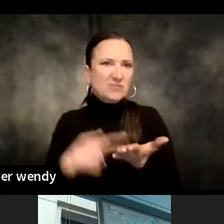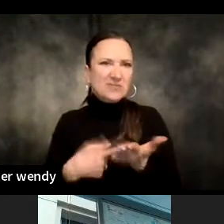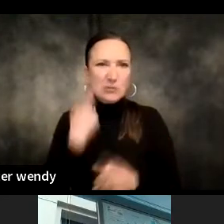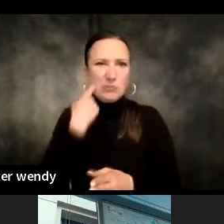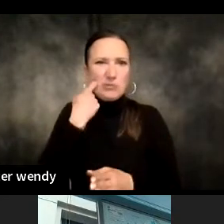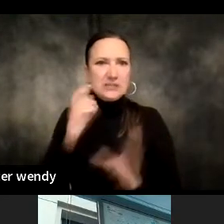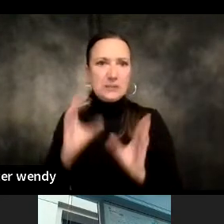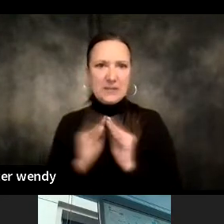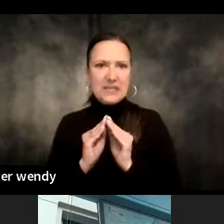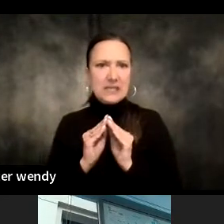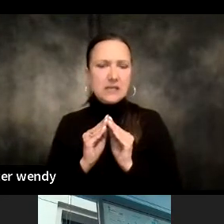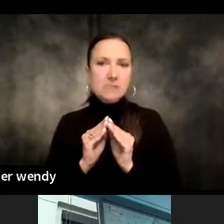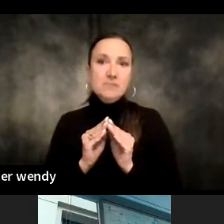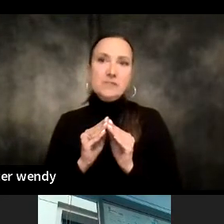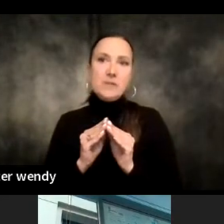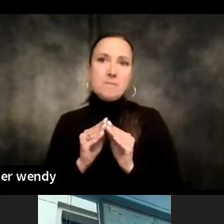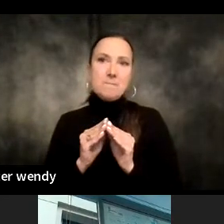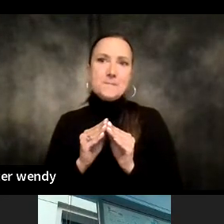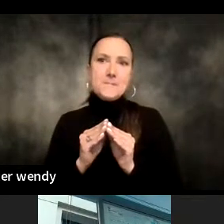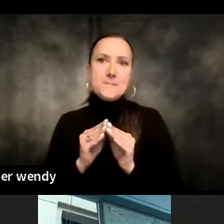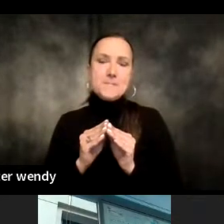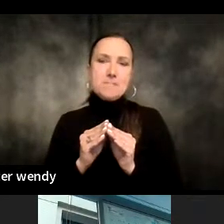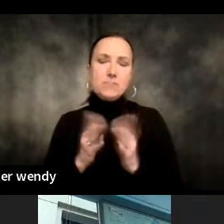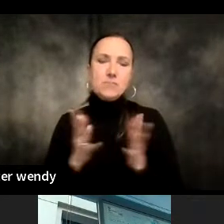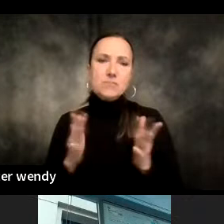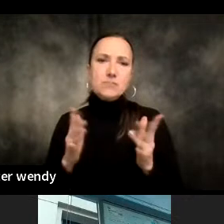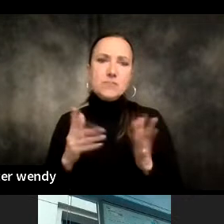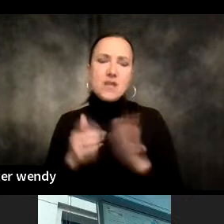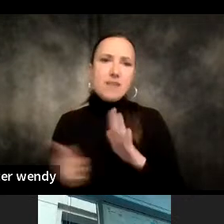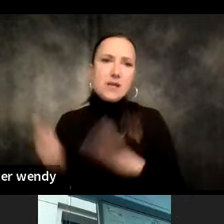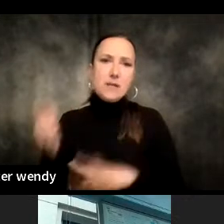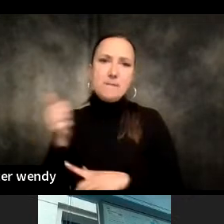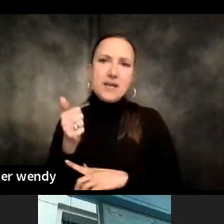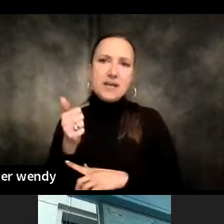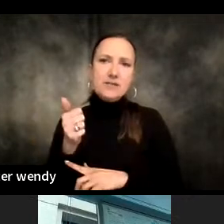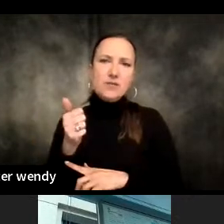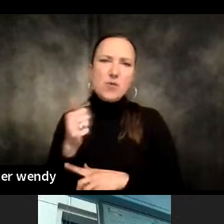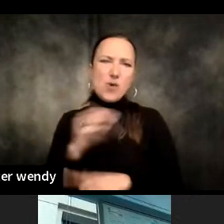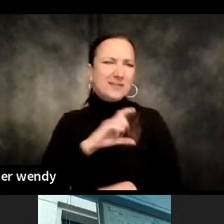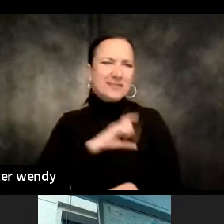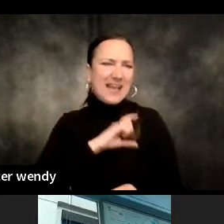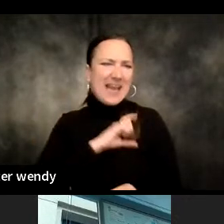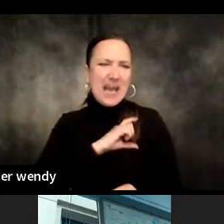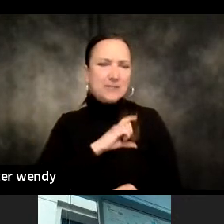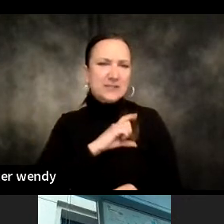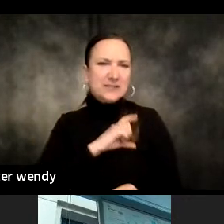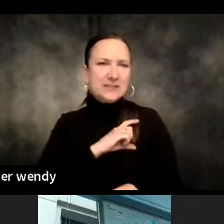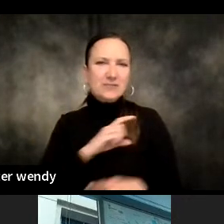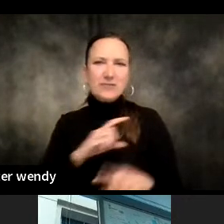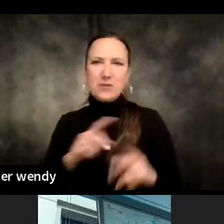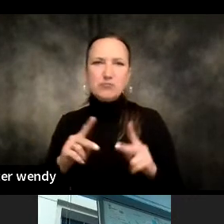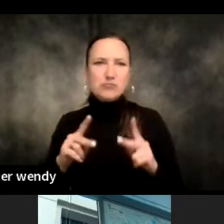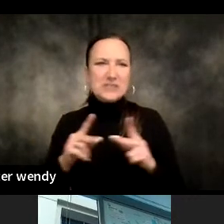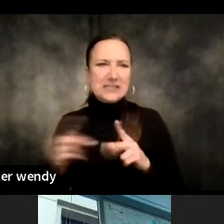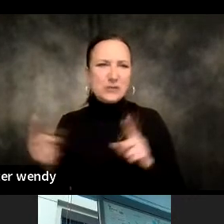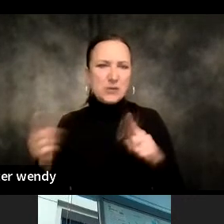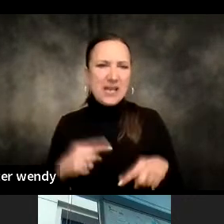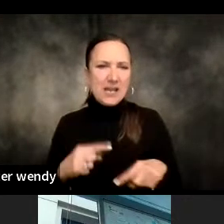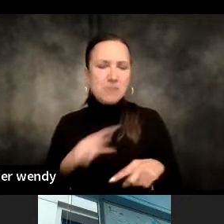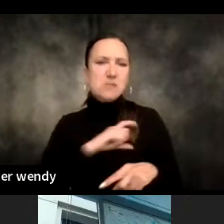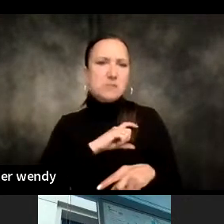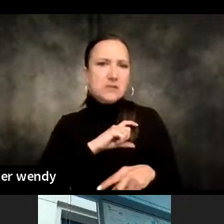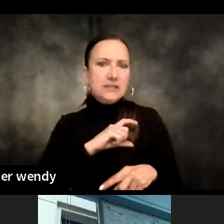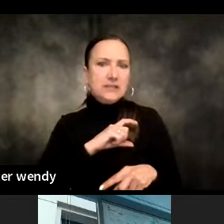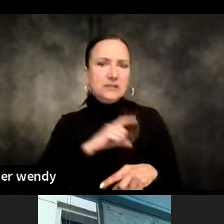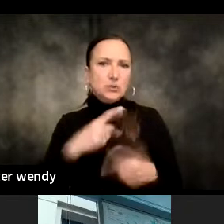meeting, there was the commander or captain from the local precinct who came on and addressed